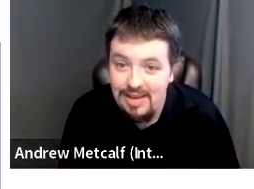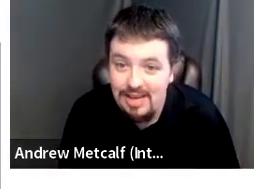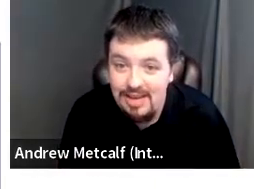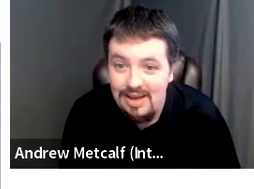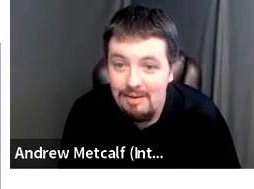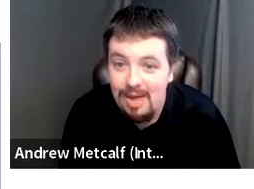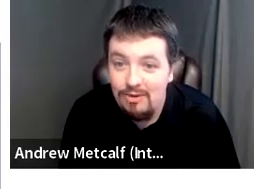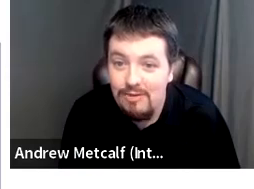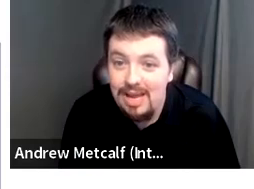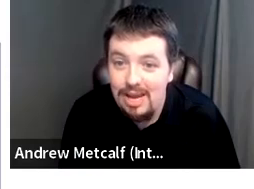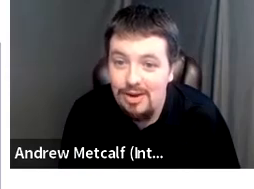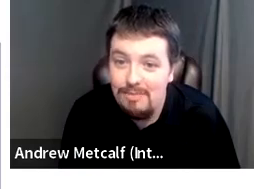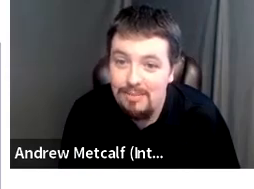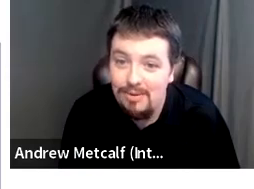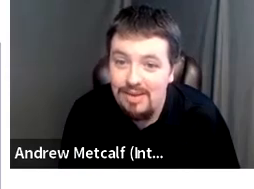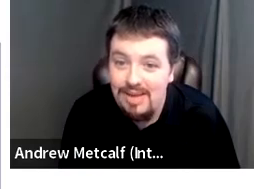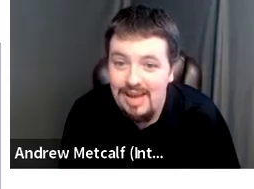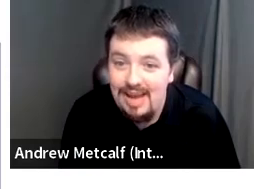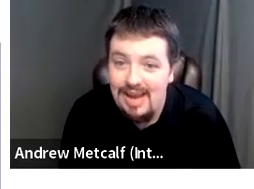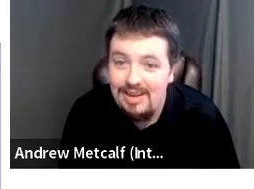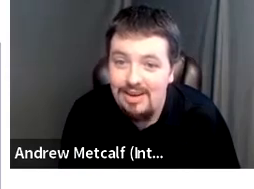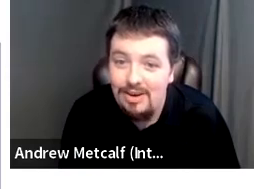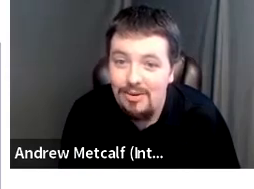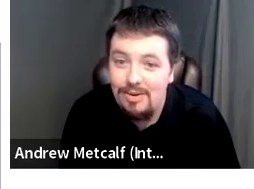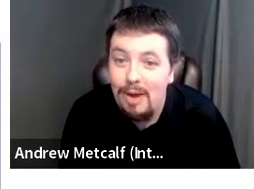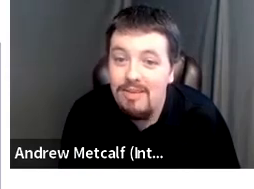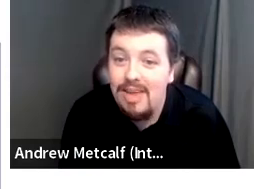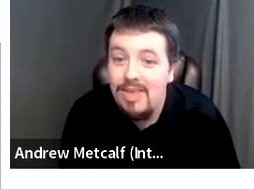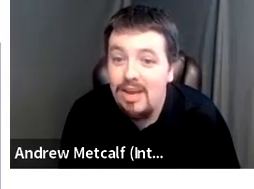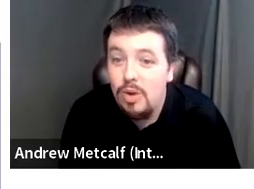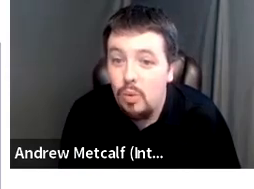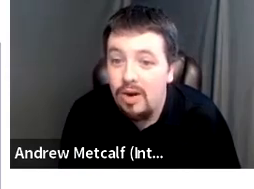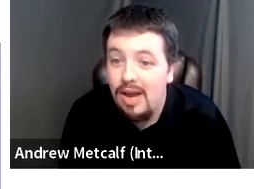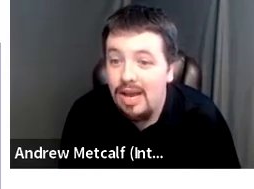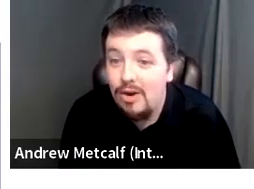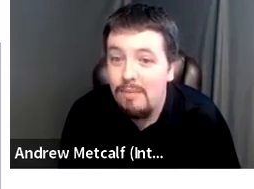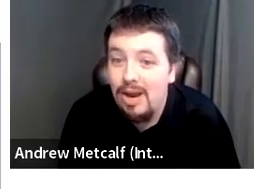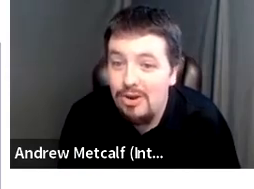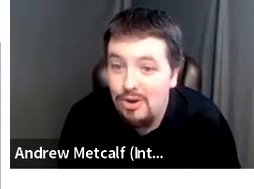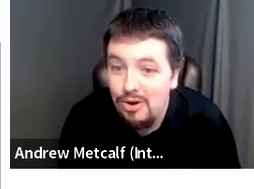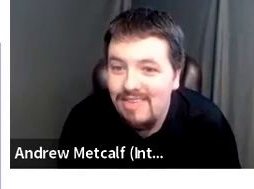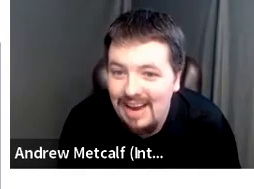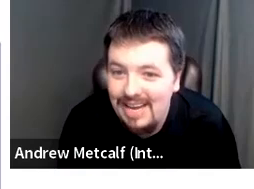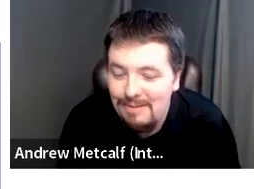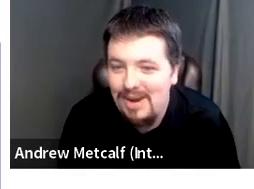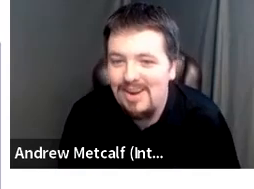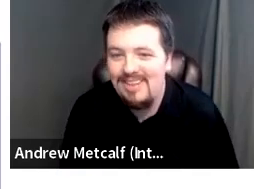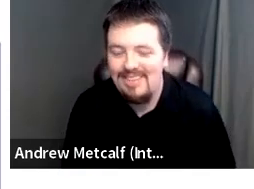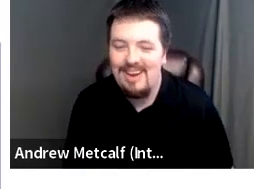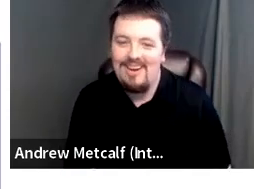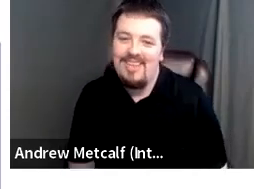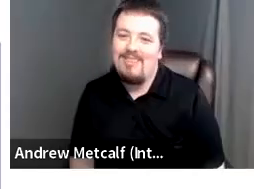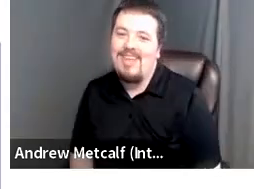community. That was by hearing people. And, I would say that we're not hearing impaired. You're signing